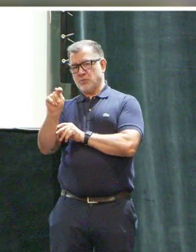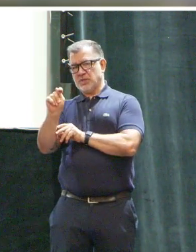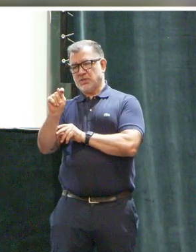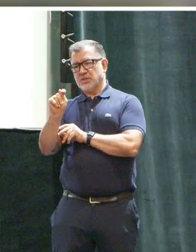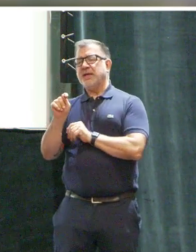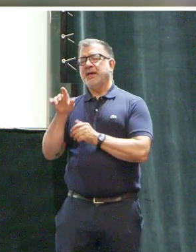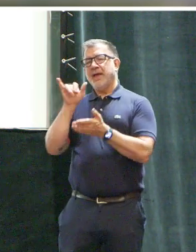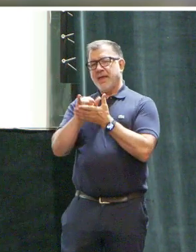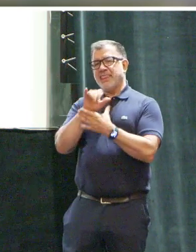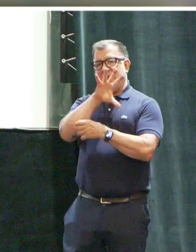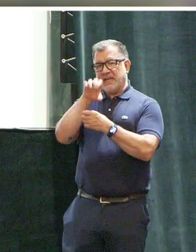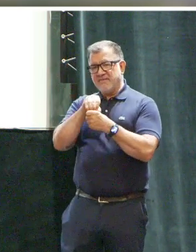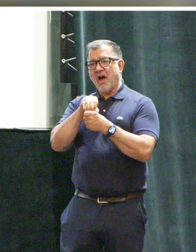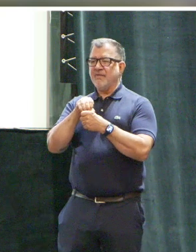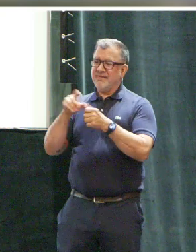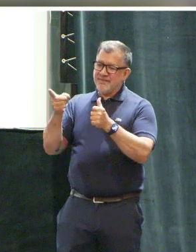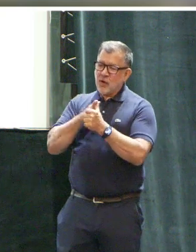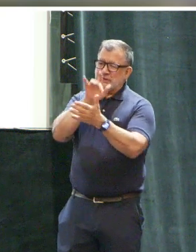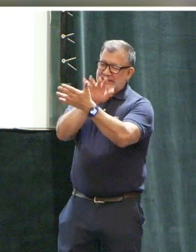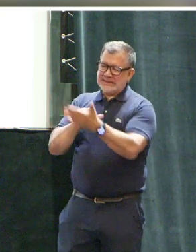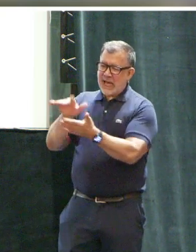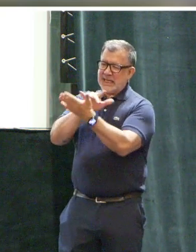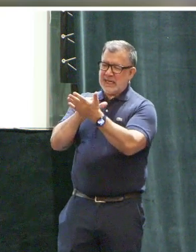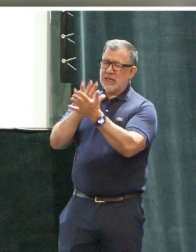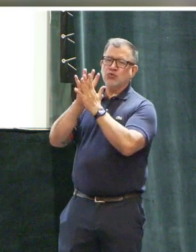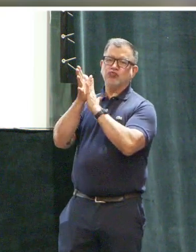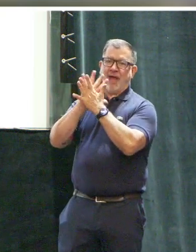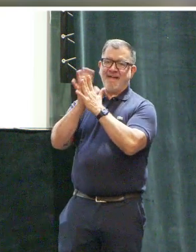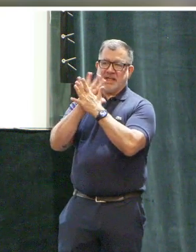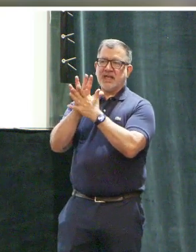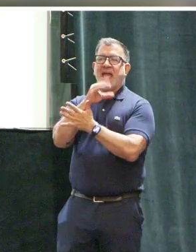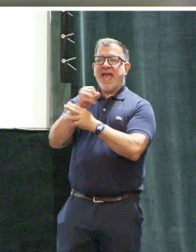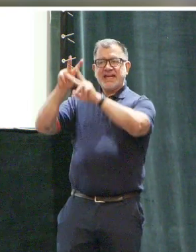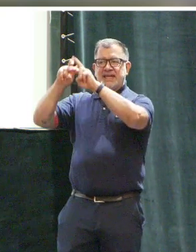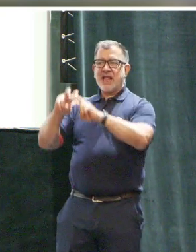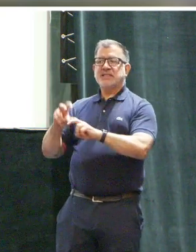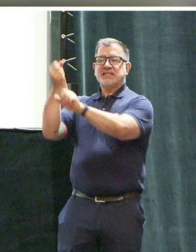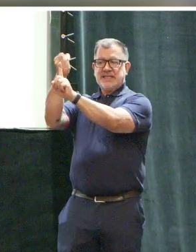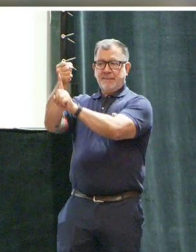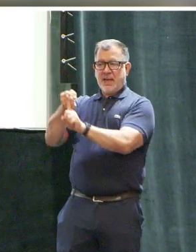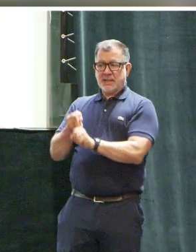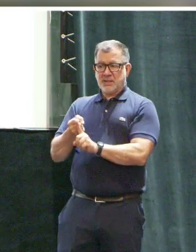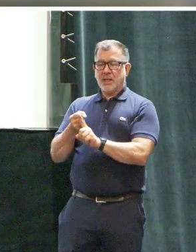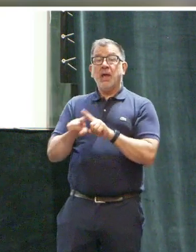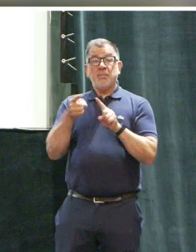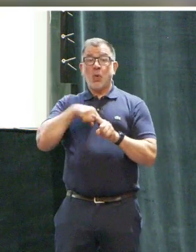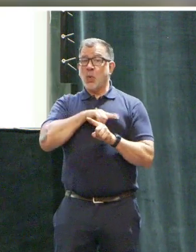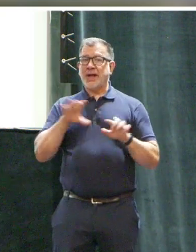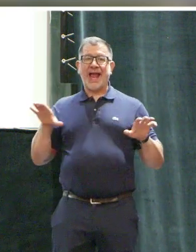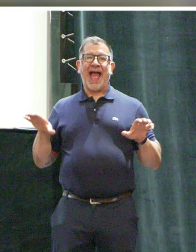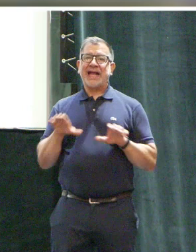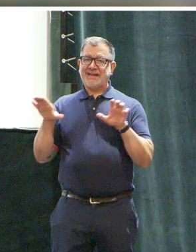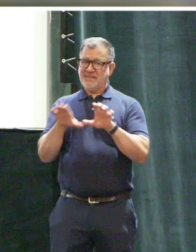that involves traffic studies for analysis of impacts. But we are